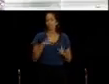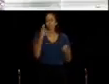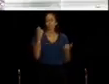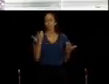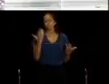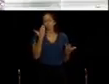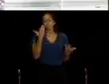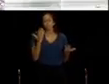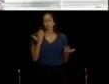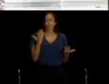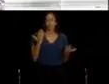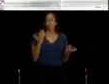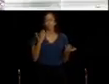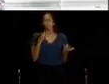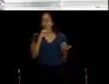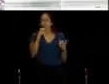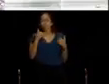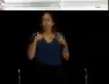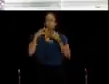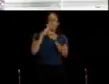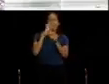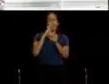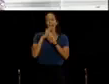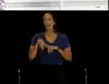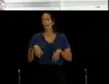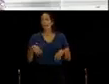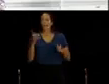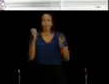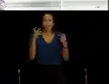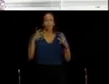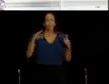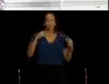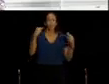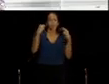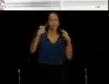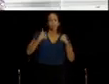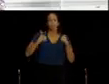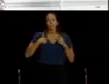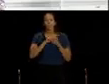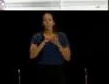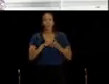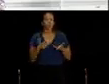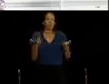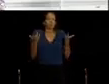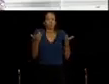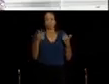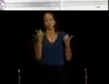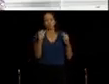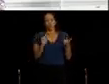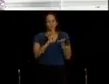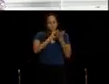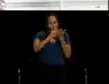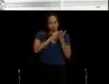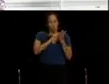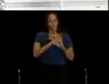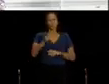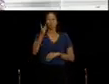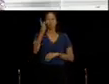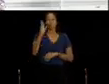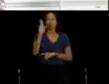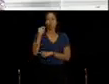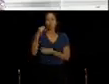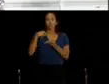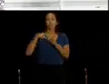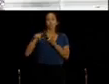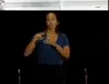one, I don't have a fan base. I don't have people ready and willing to hear me. And so then I got 2 unpaid internships.